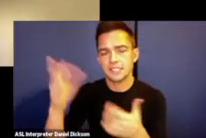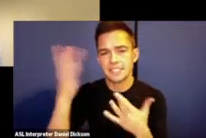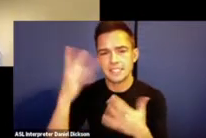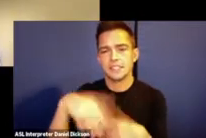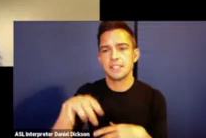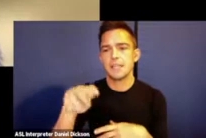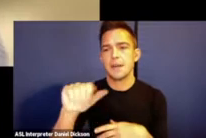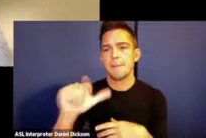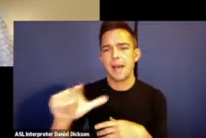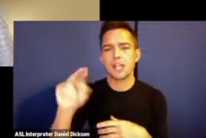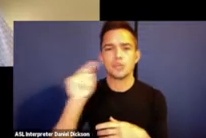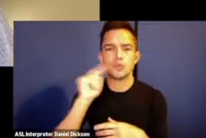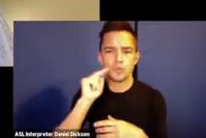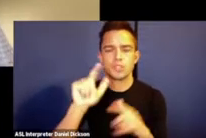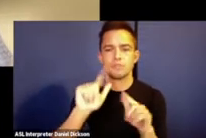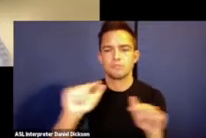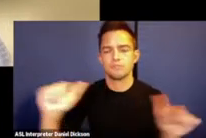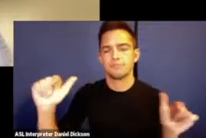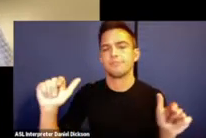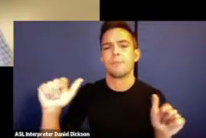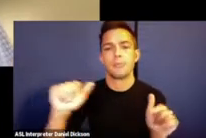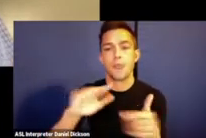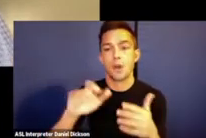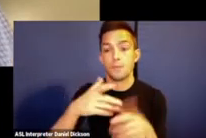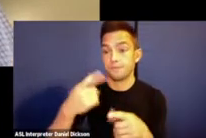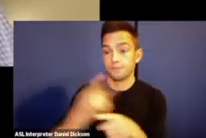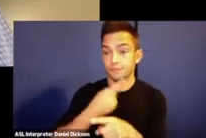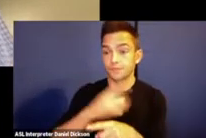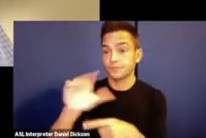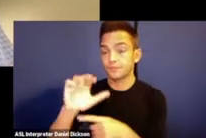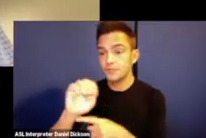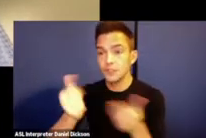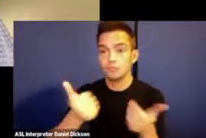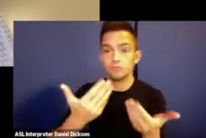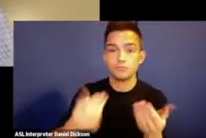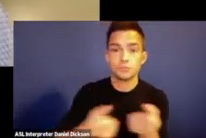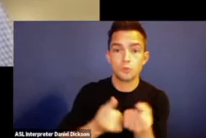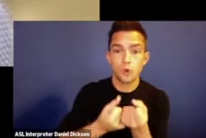malnutrition related issues, all of which with the appropriate care and support